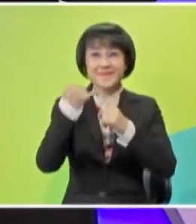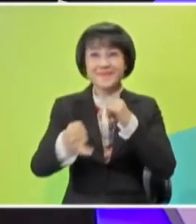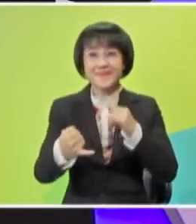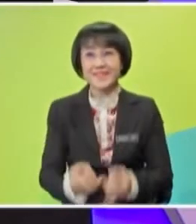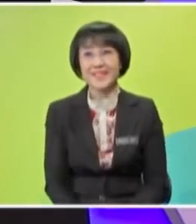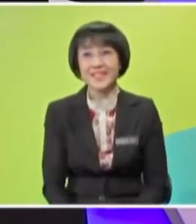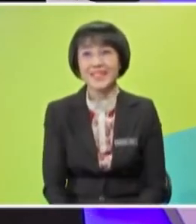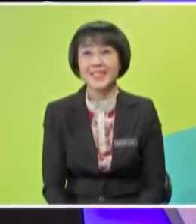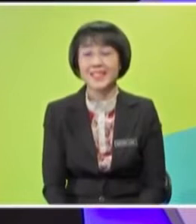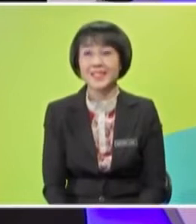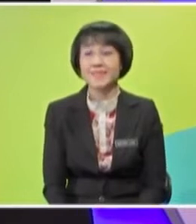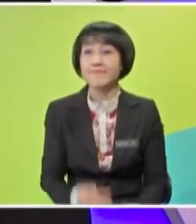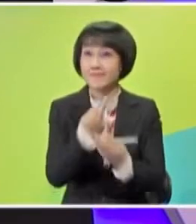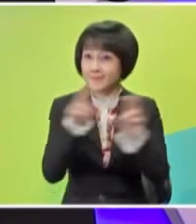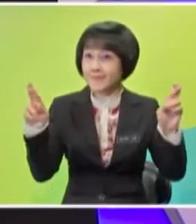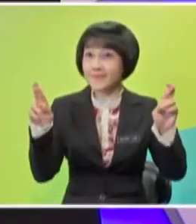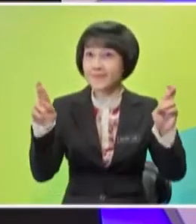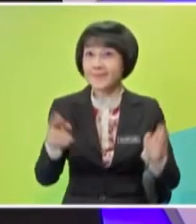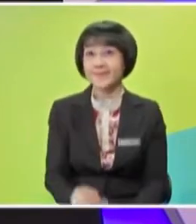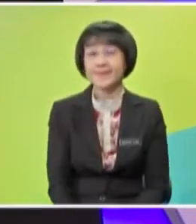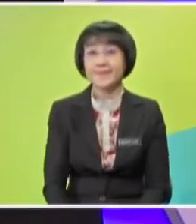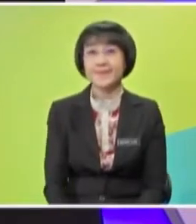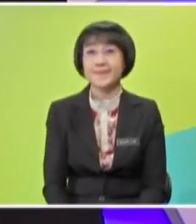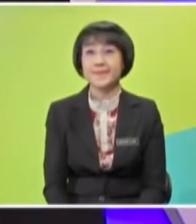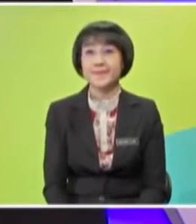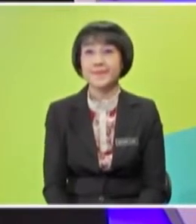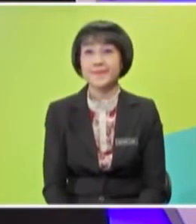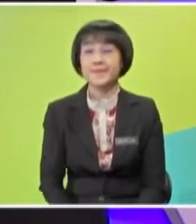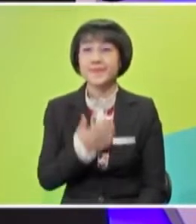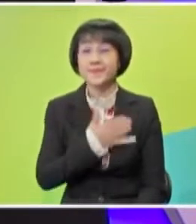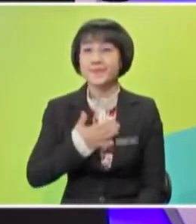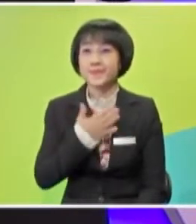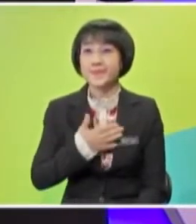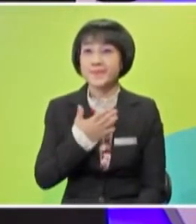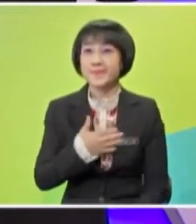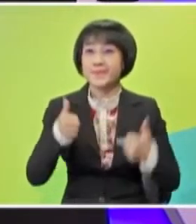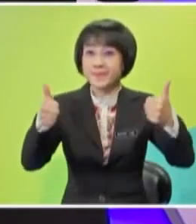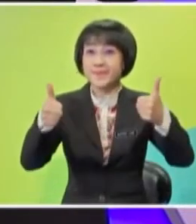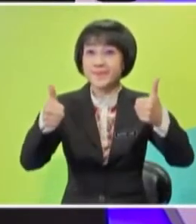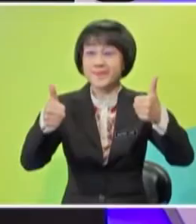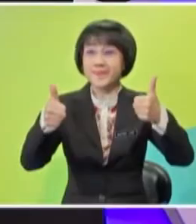Okay. So are you guys ready? If you are guys ready, please give us a thumbs up. Thumbs up.